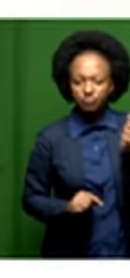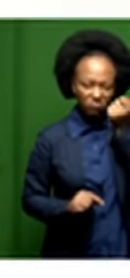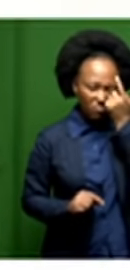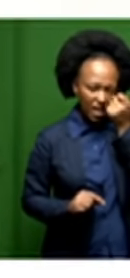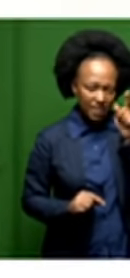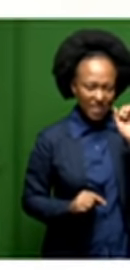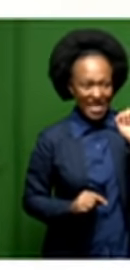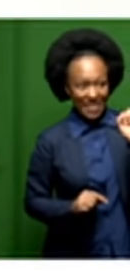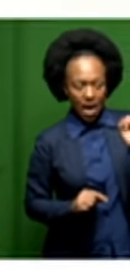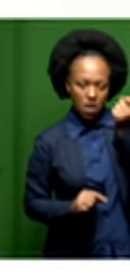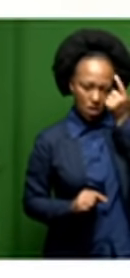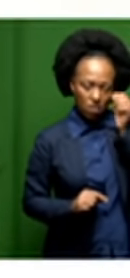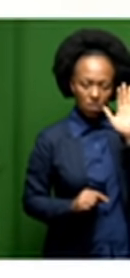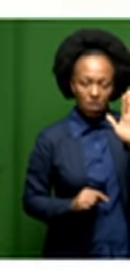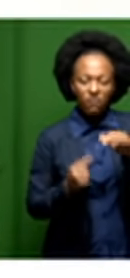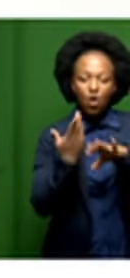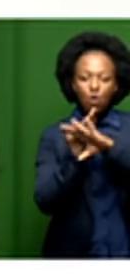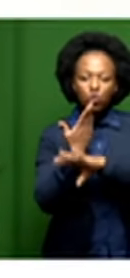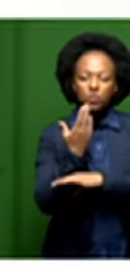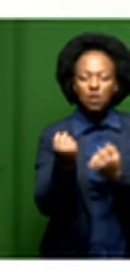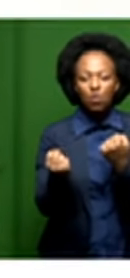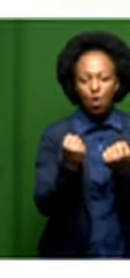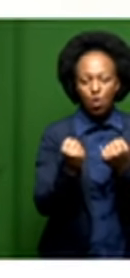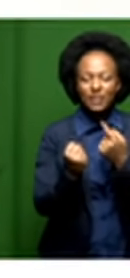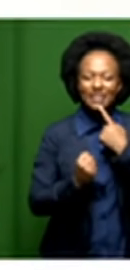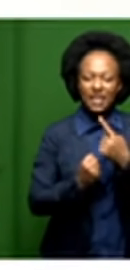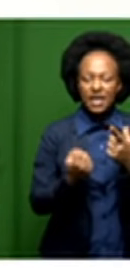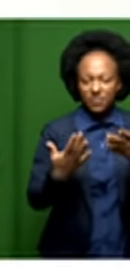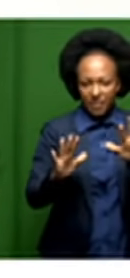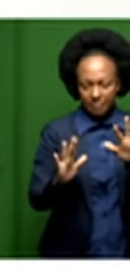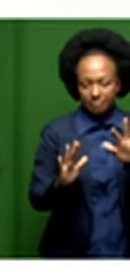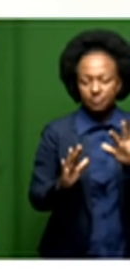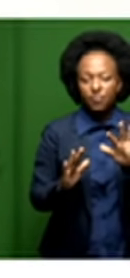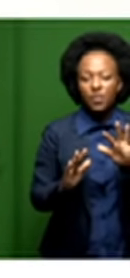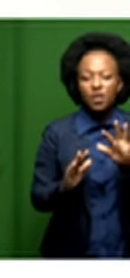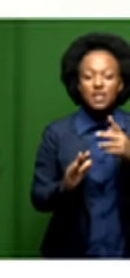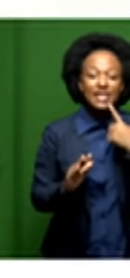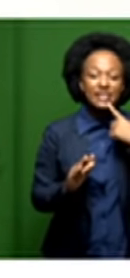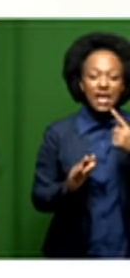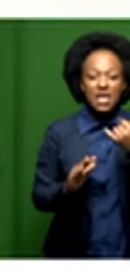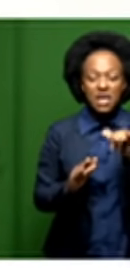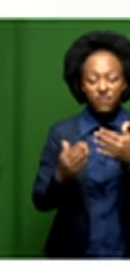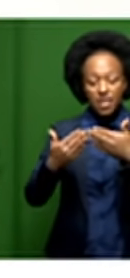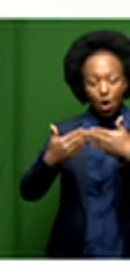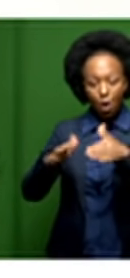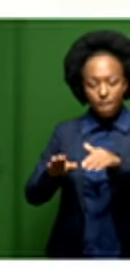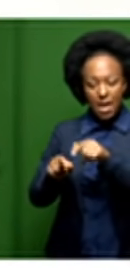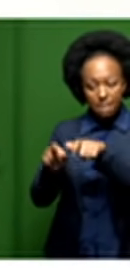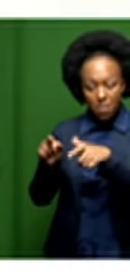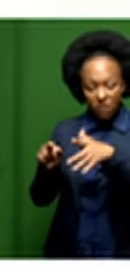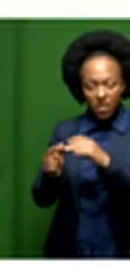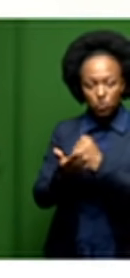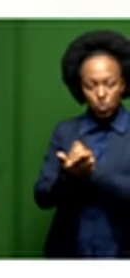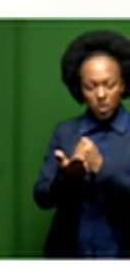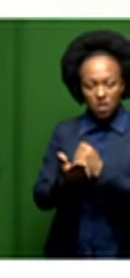their interpretation into what the Constitutional Court has said, that they say that if they have opened it up for people to